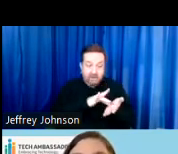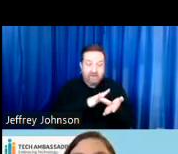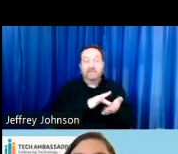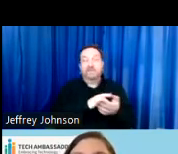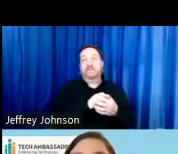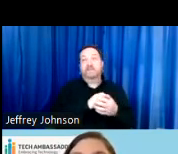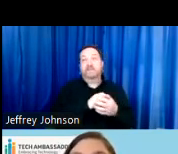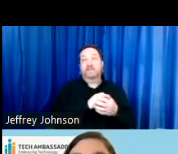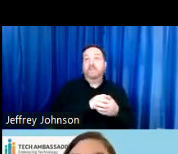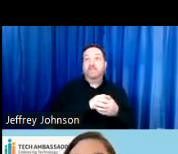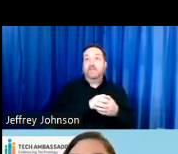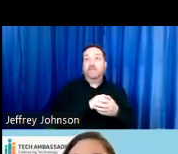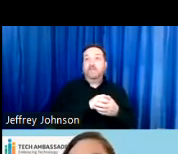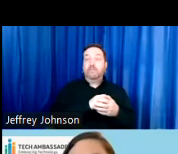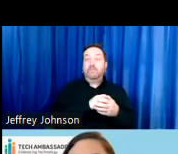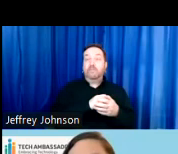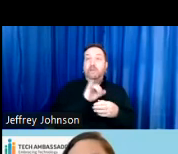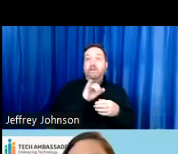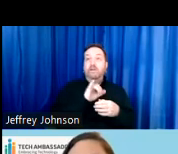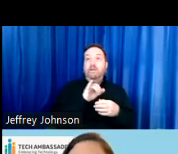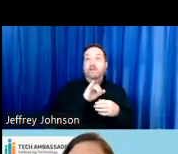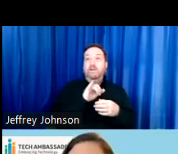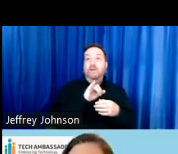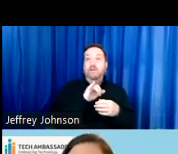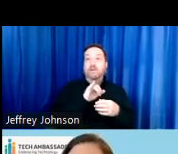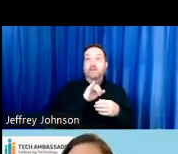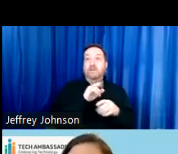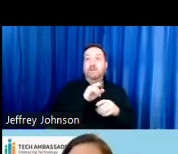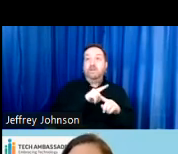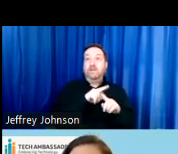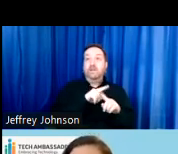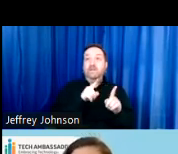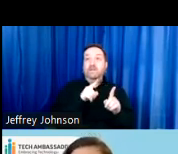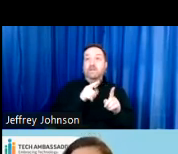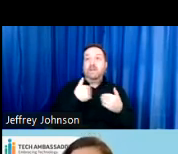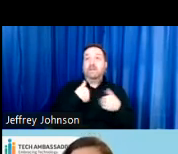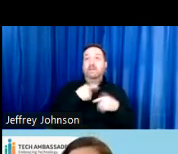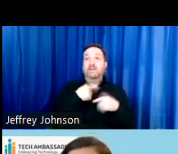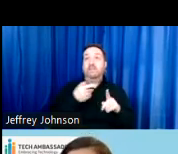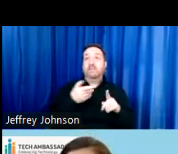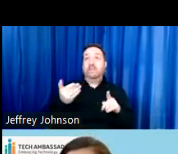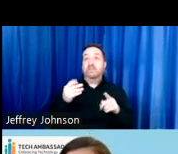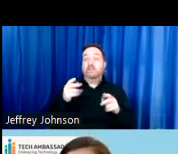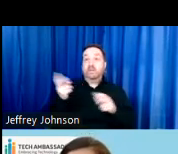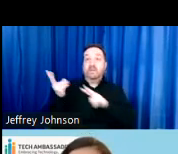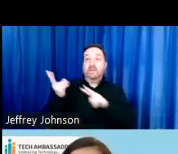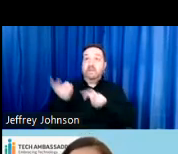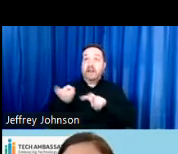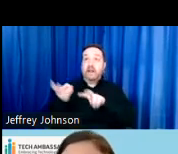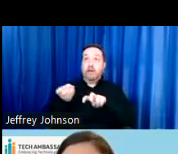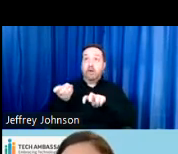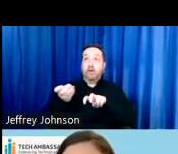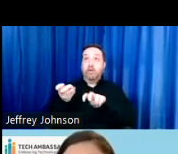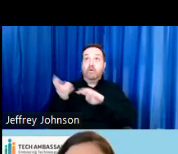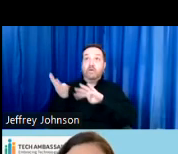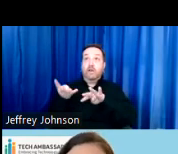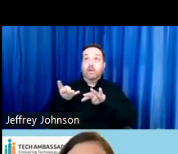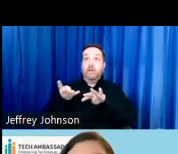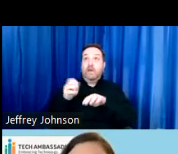medications. It also has different things that you can download apps for